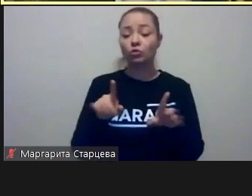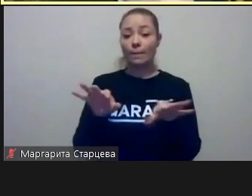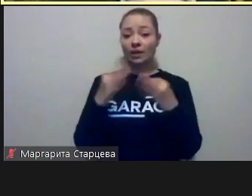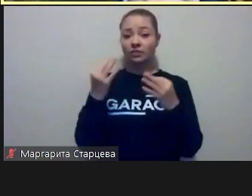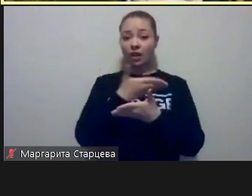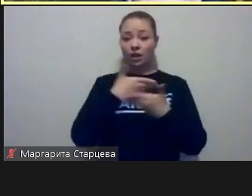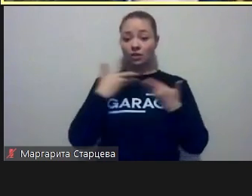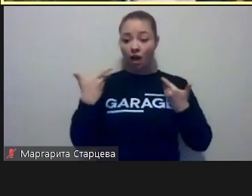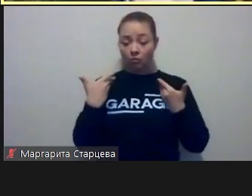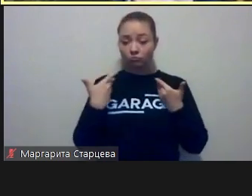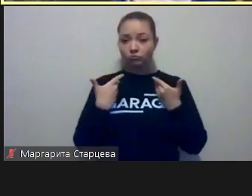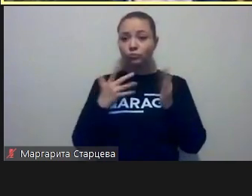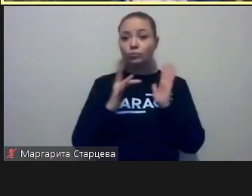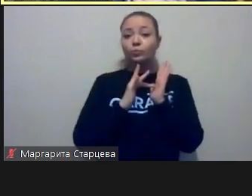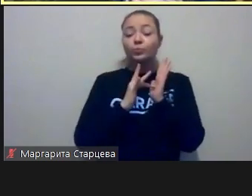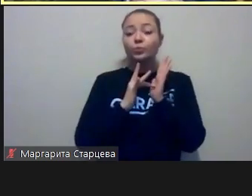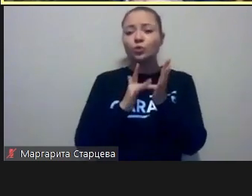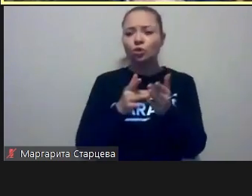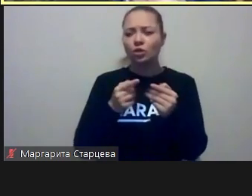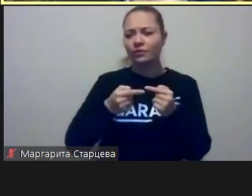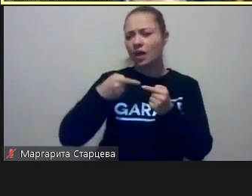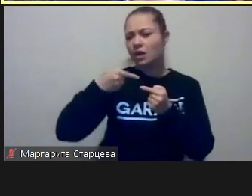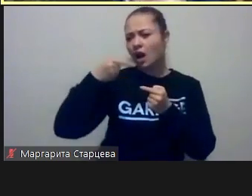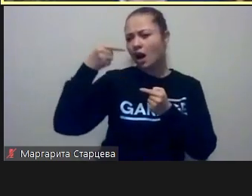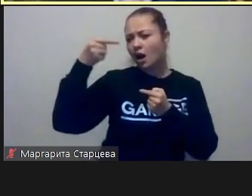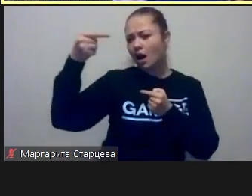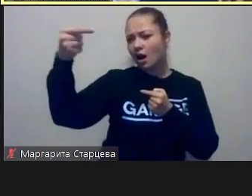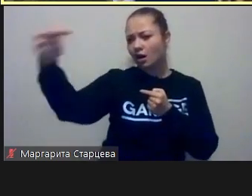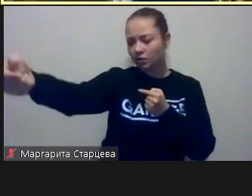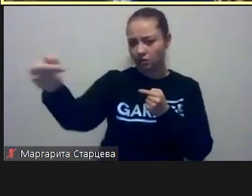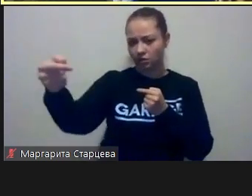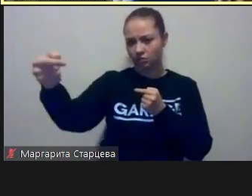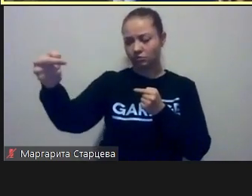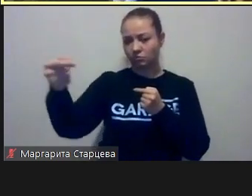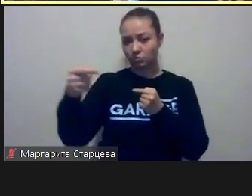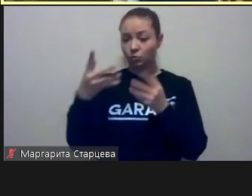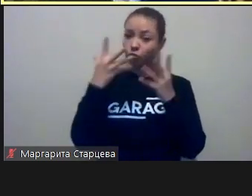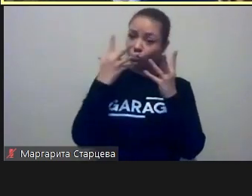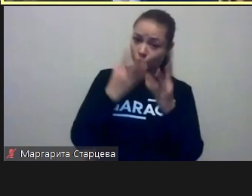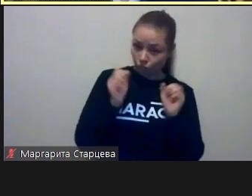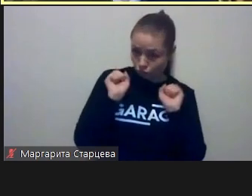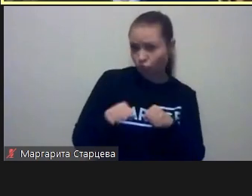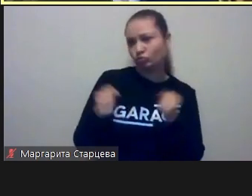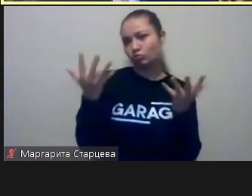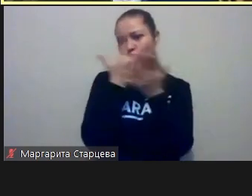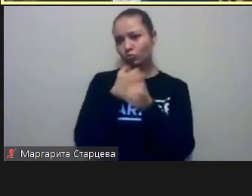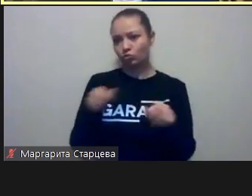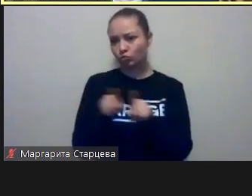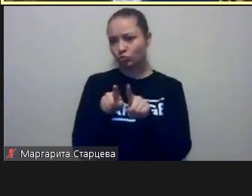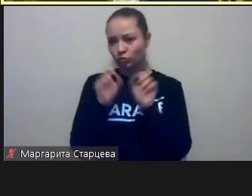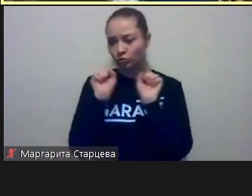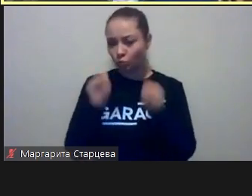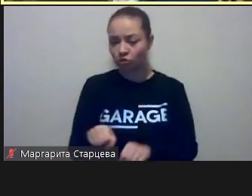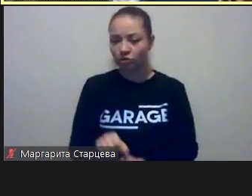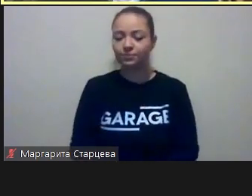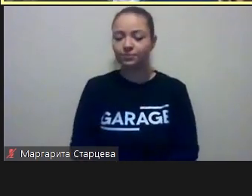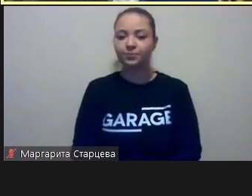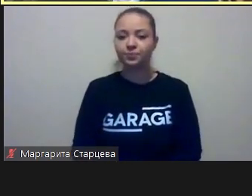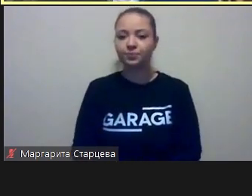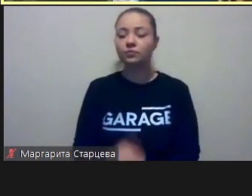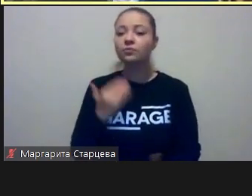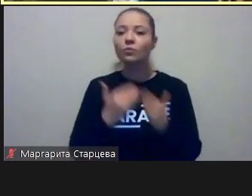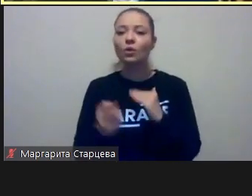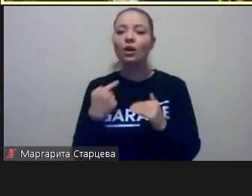Now, if we want to, I mean, what I said to Iaroslav now, a little bit about